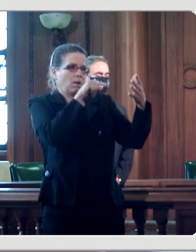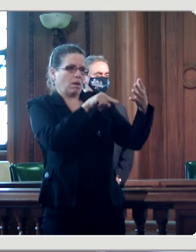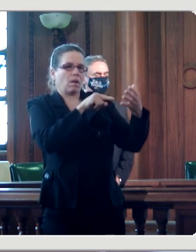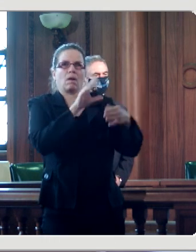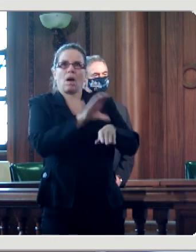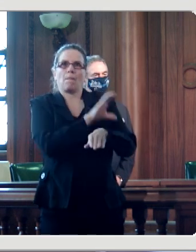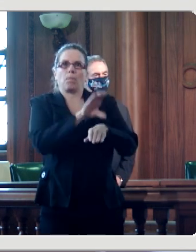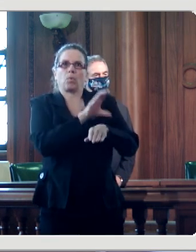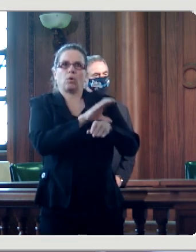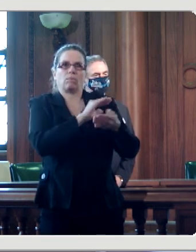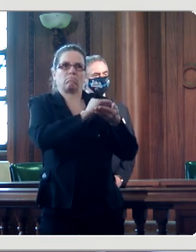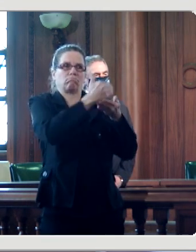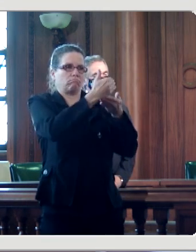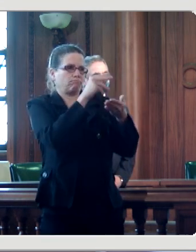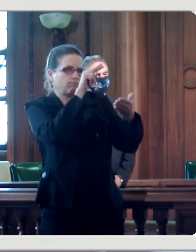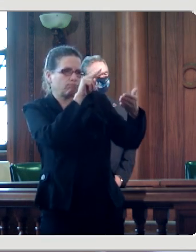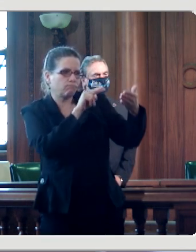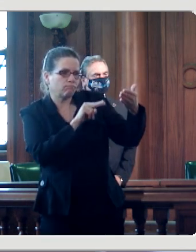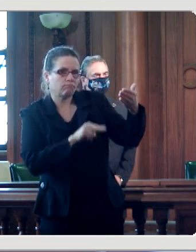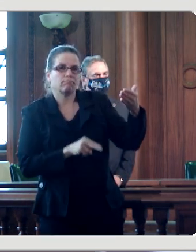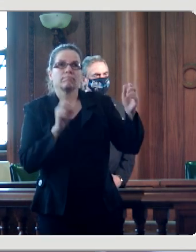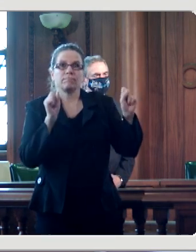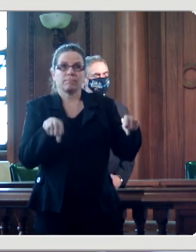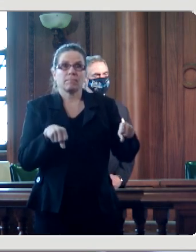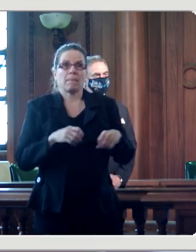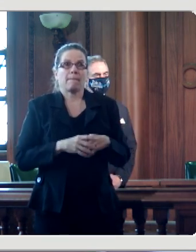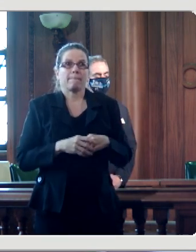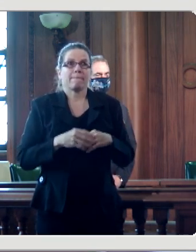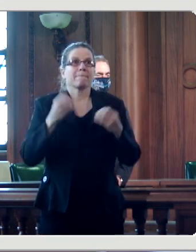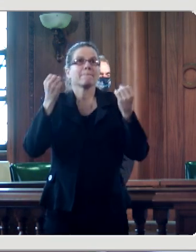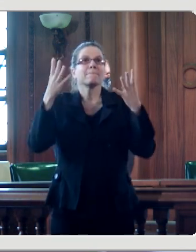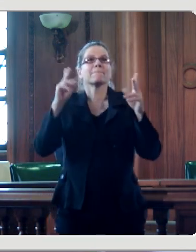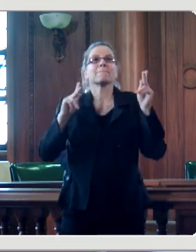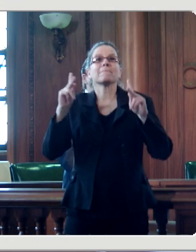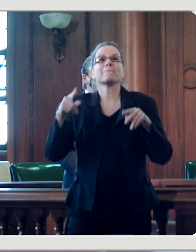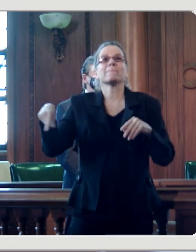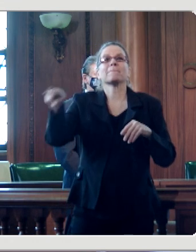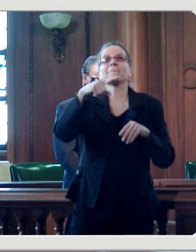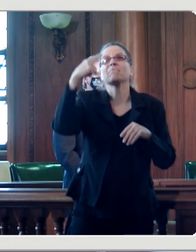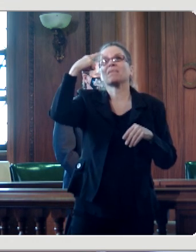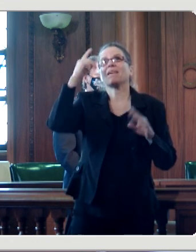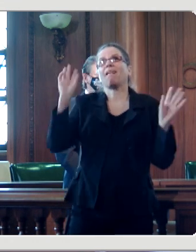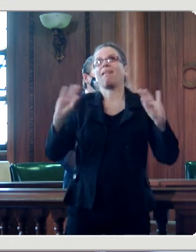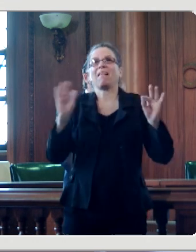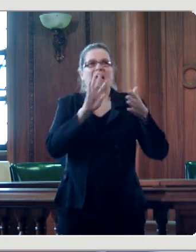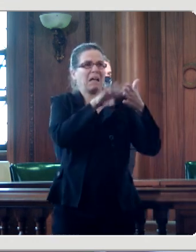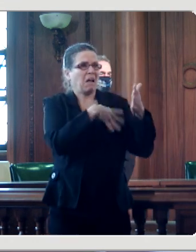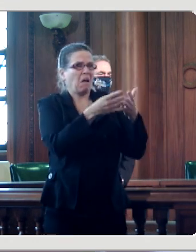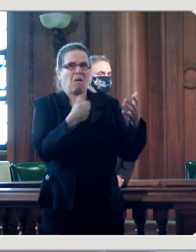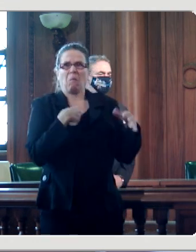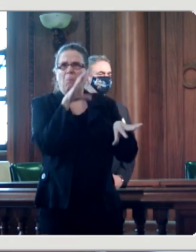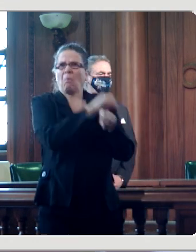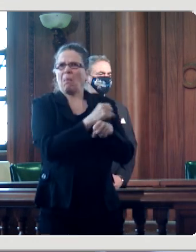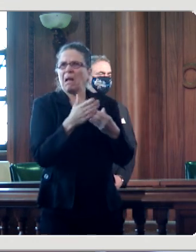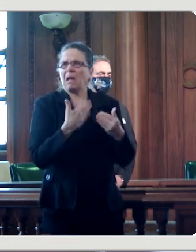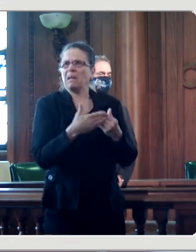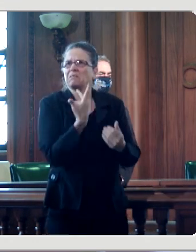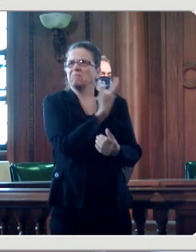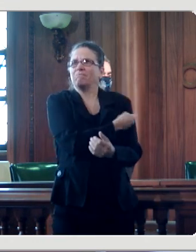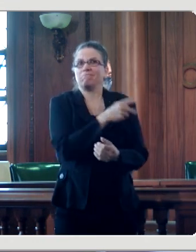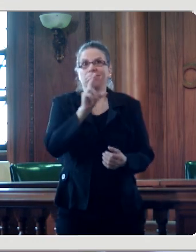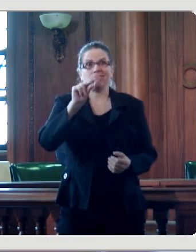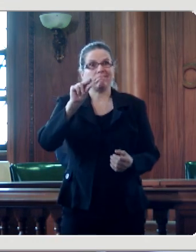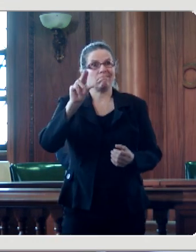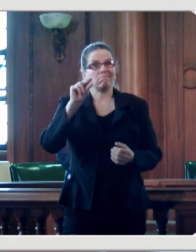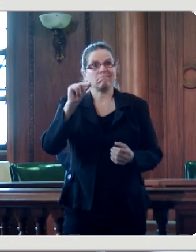one that would be a no-brainer, but it's not. There are forms that need to be filled out. There are input